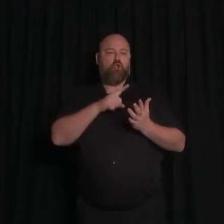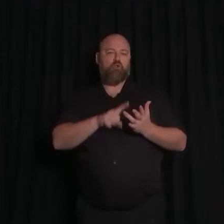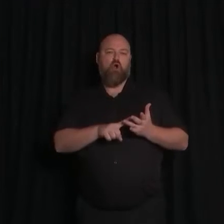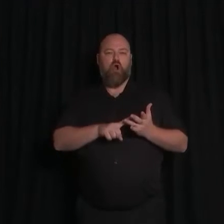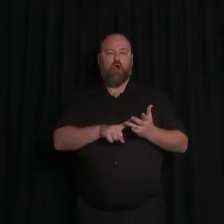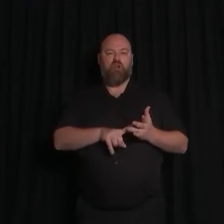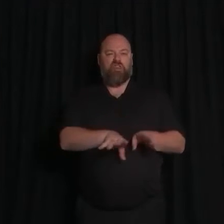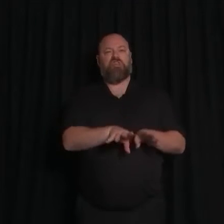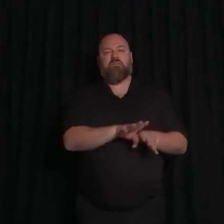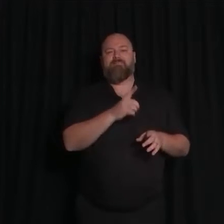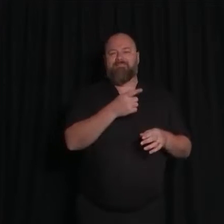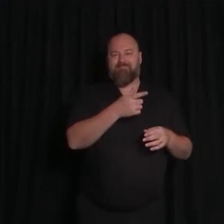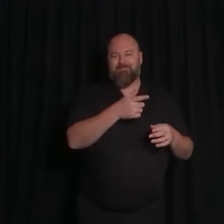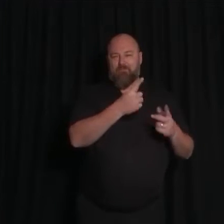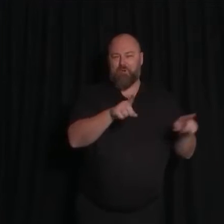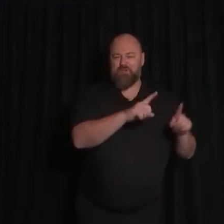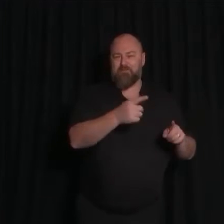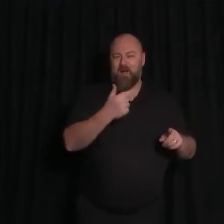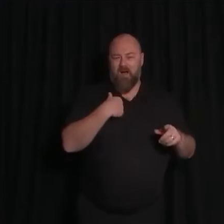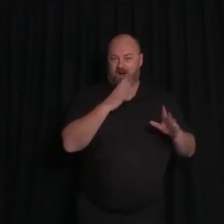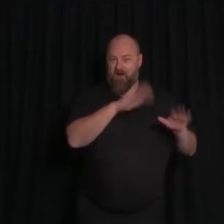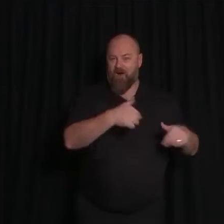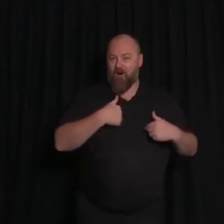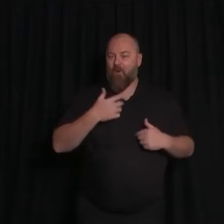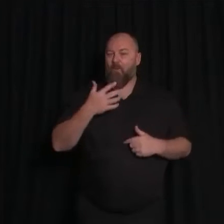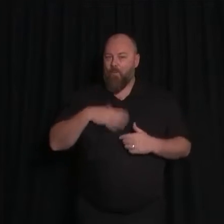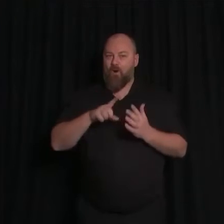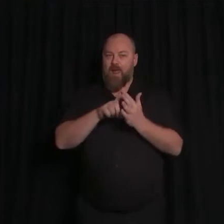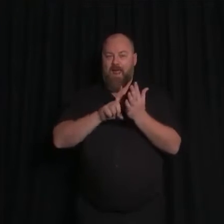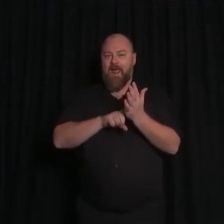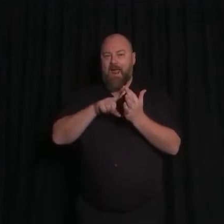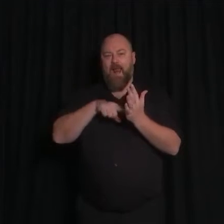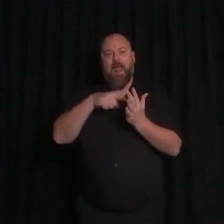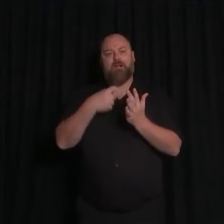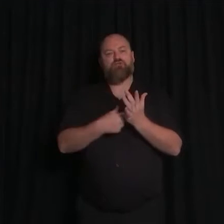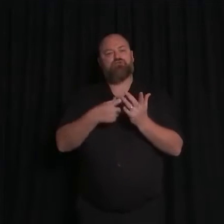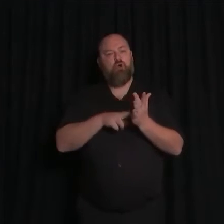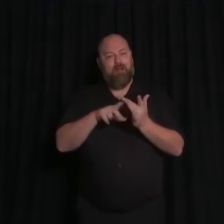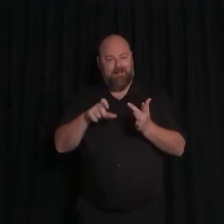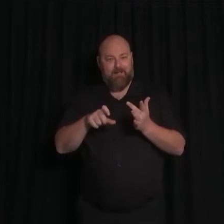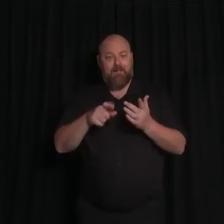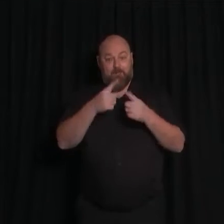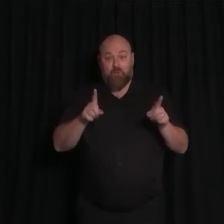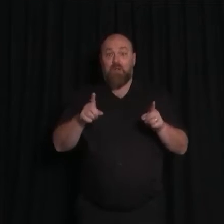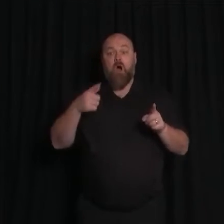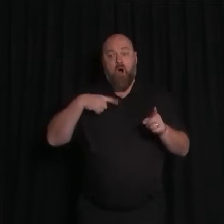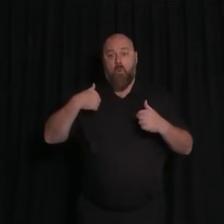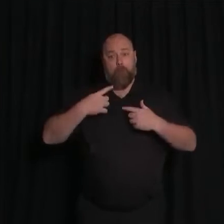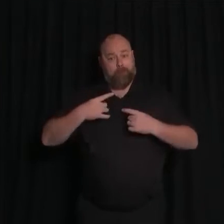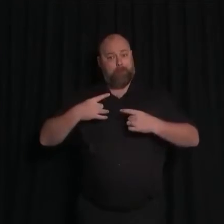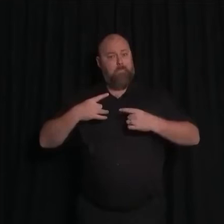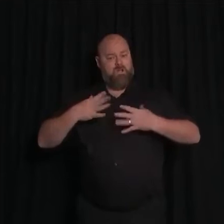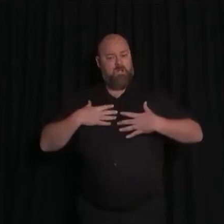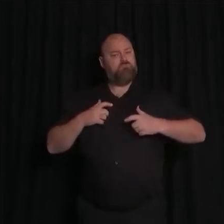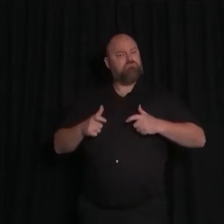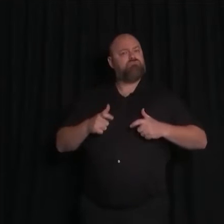I wanted to use electronic sounds because I wanted to produce myself, which was also a form of activism because